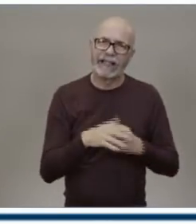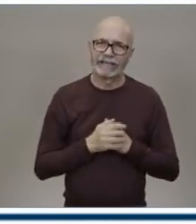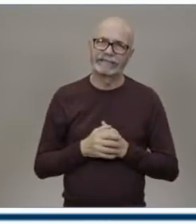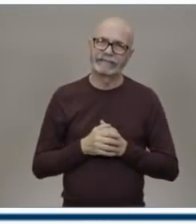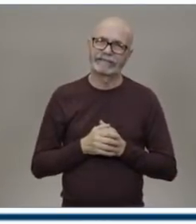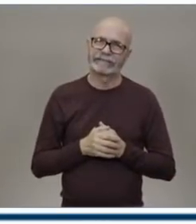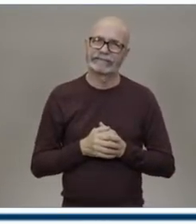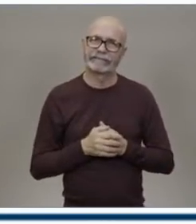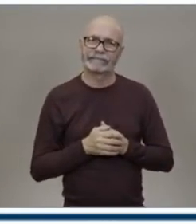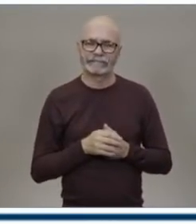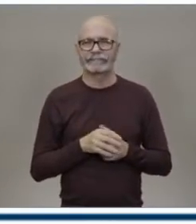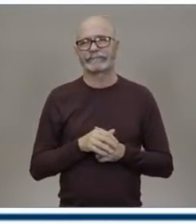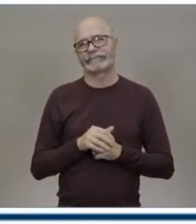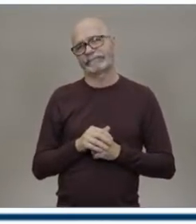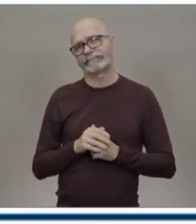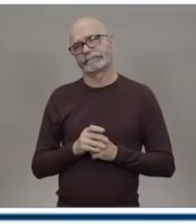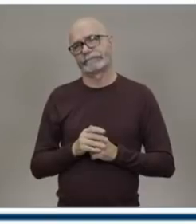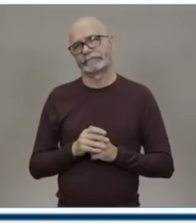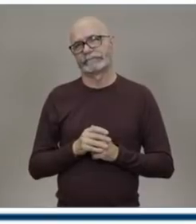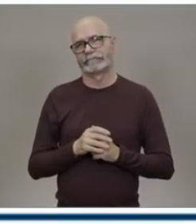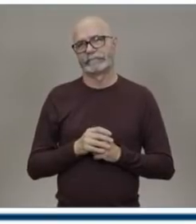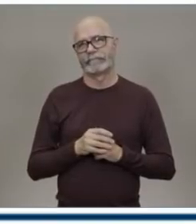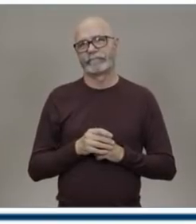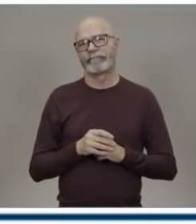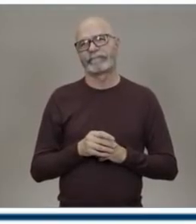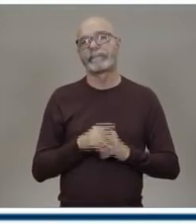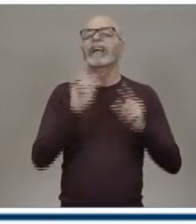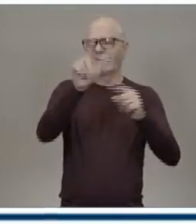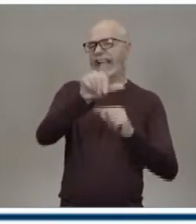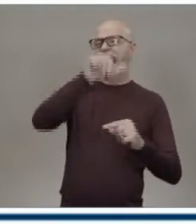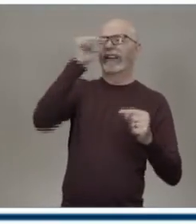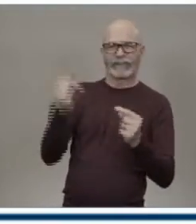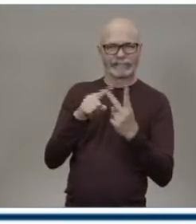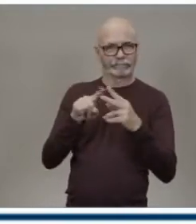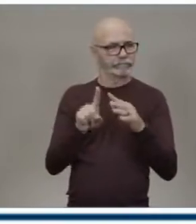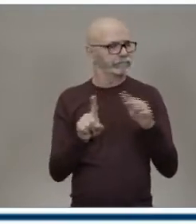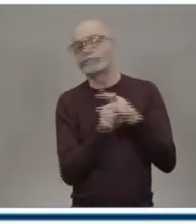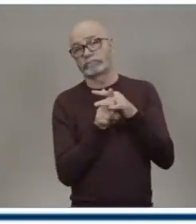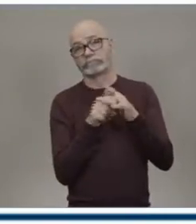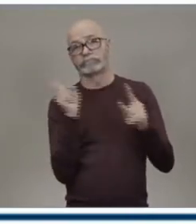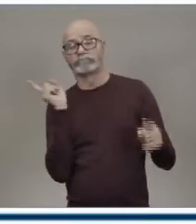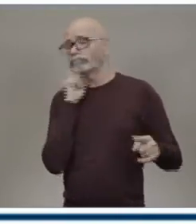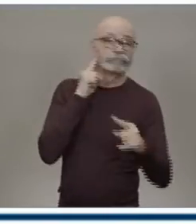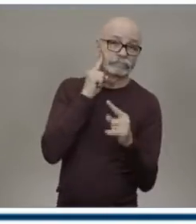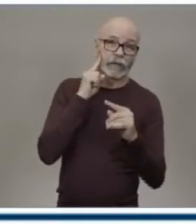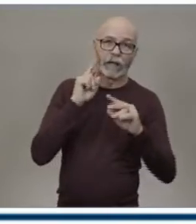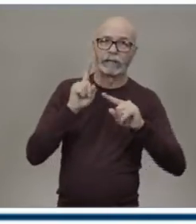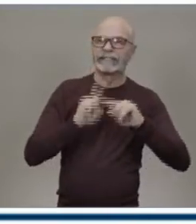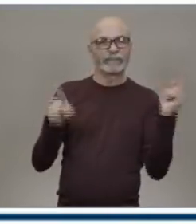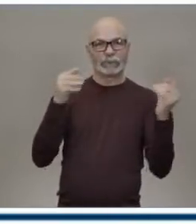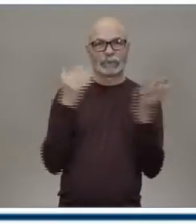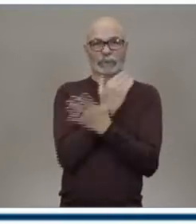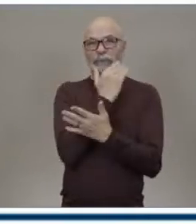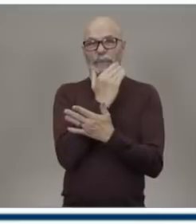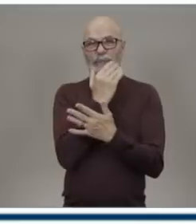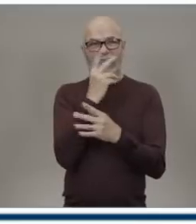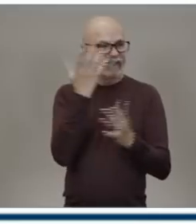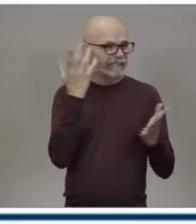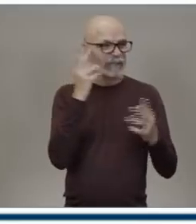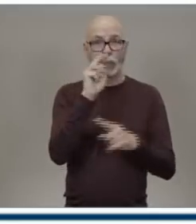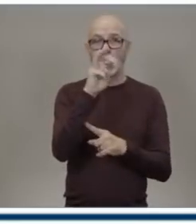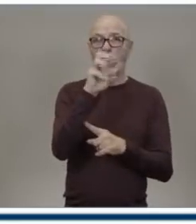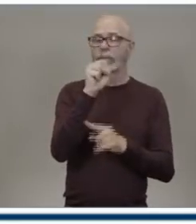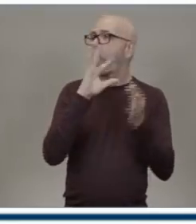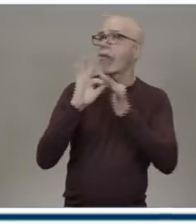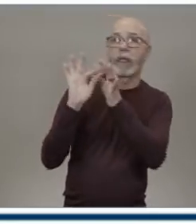I want to talk a little bit about the variant strains of COVID, which people have seen have been in the news. As people are